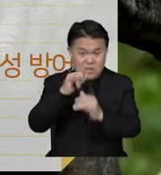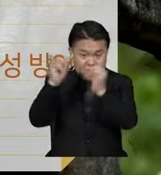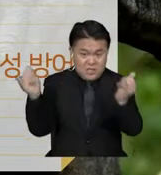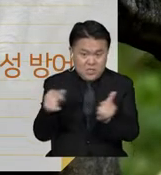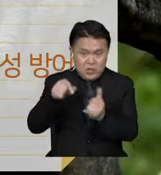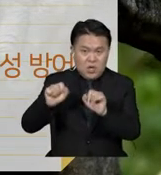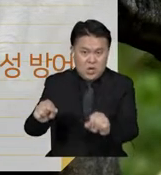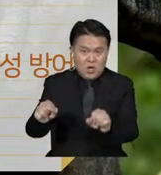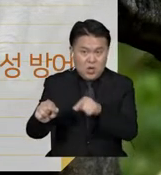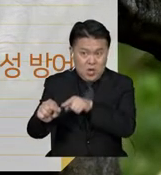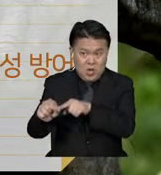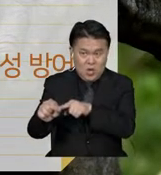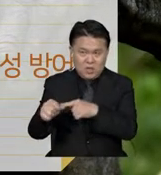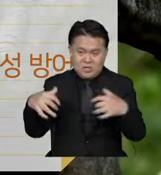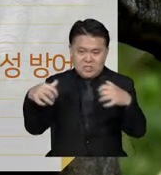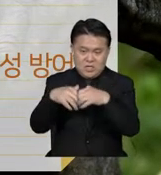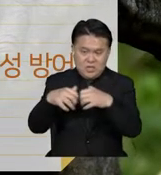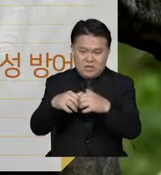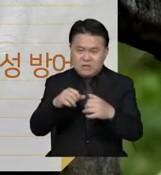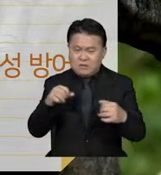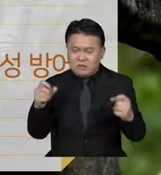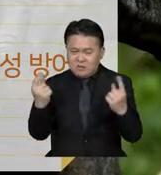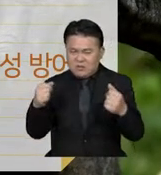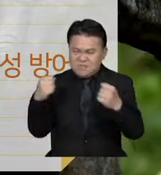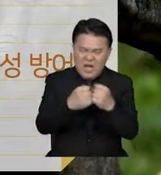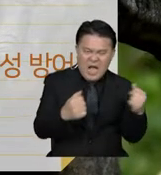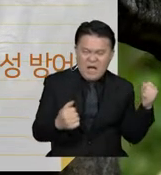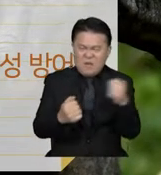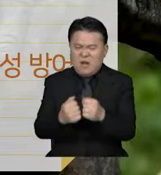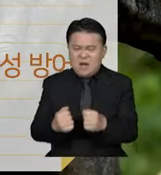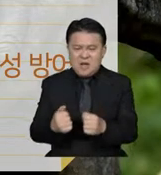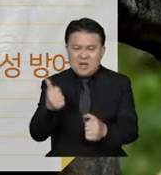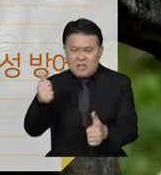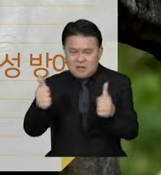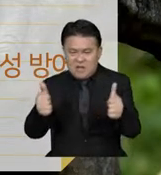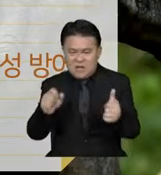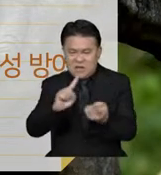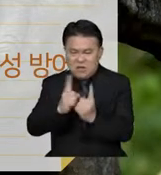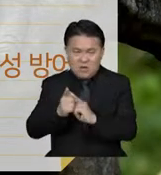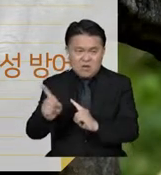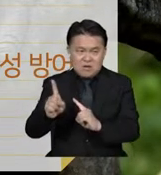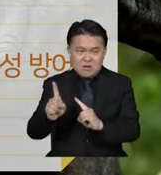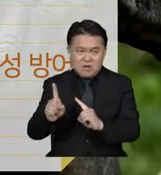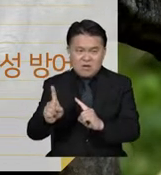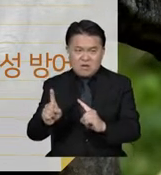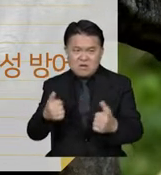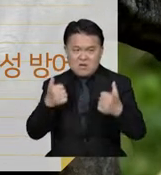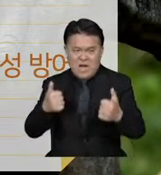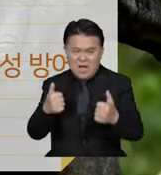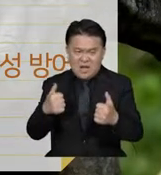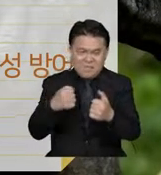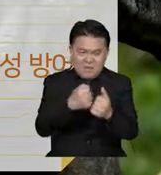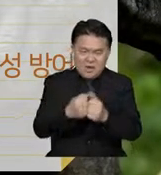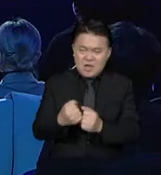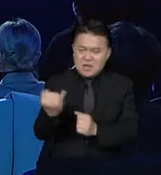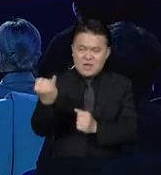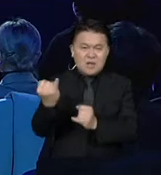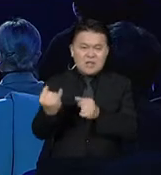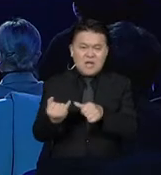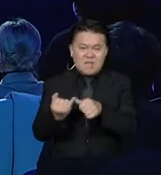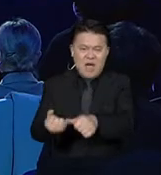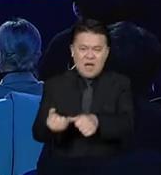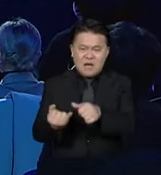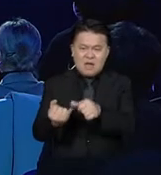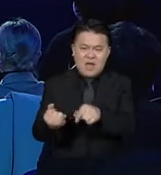and they coerce females through male dominance. On the right is a bonobo male who lives